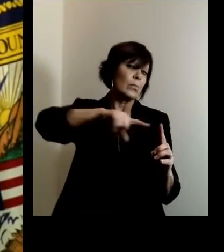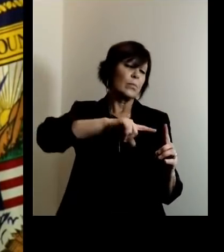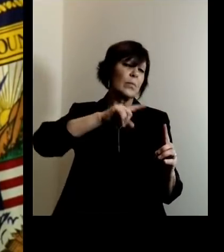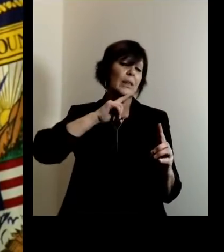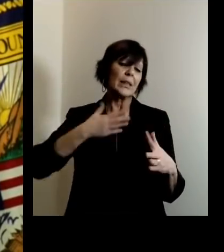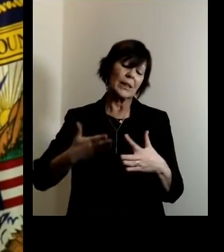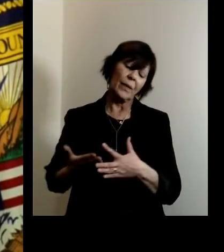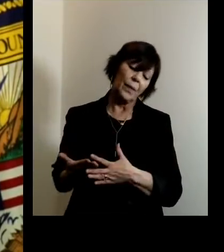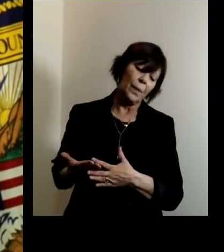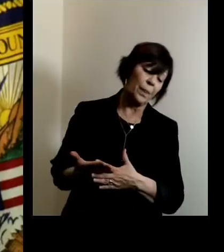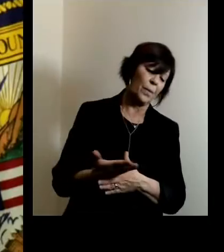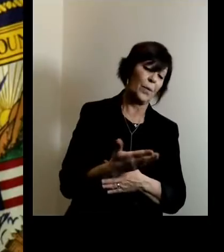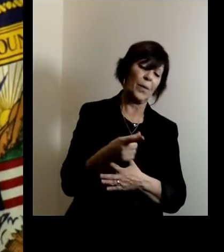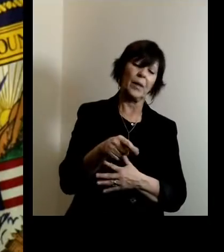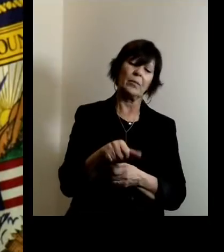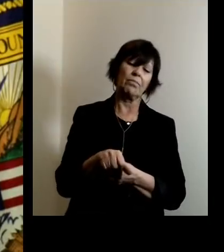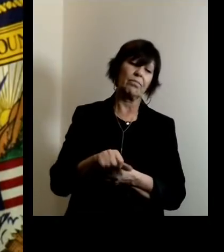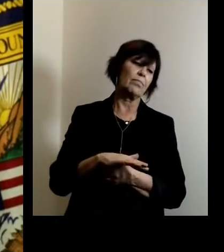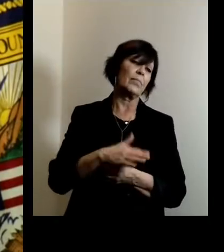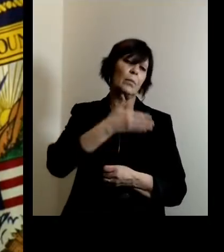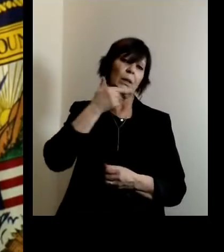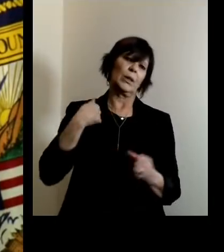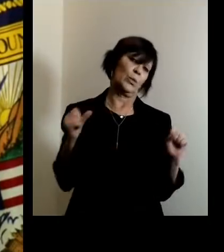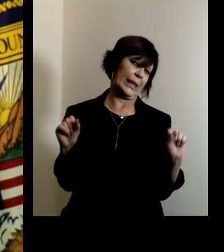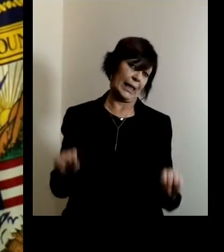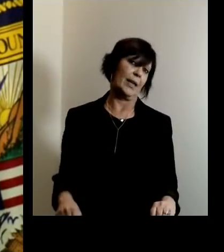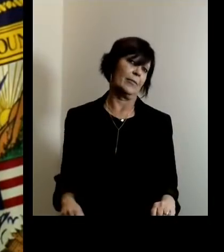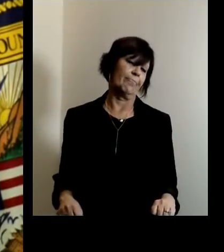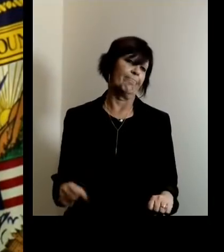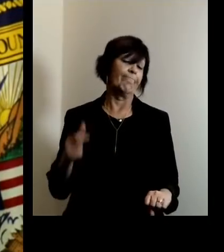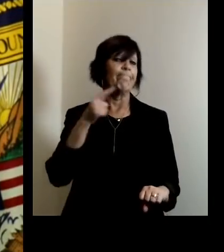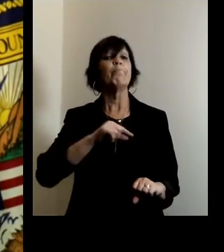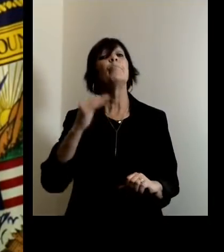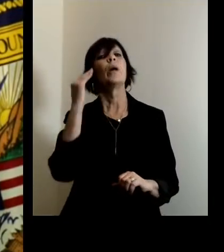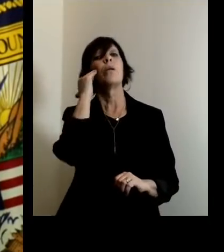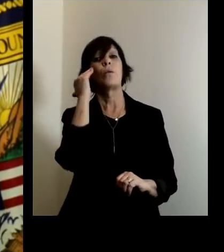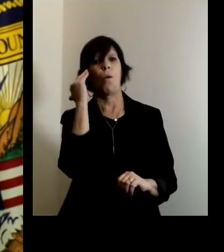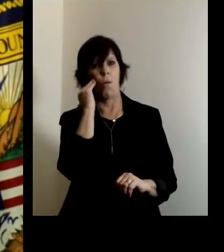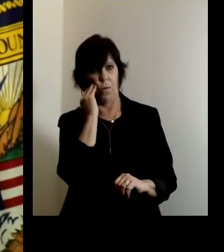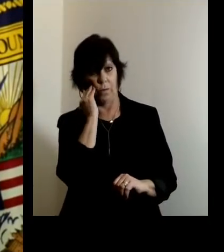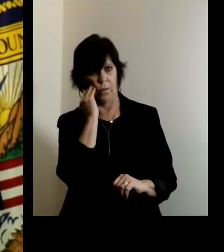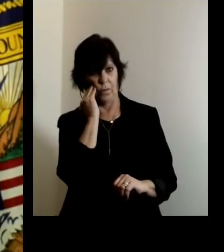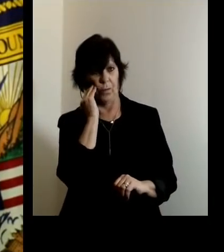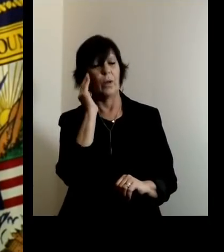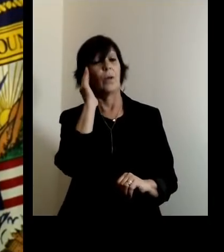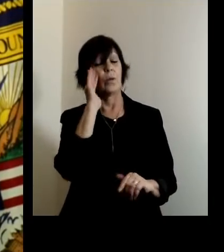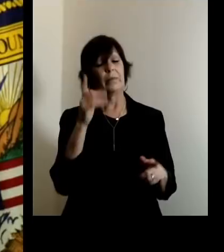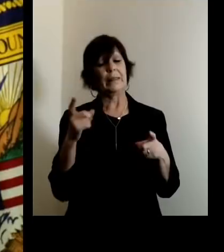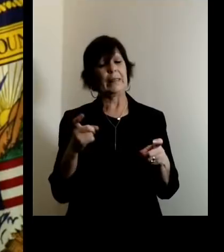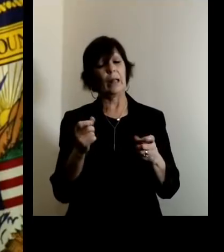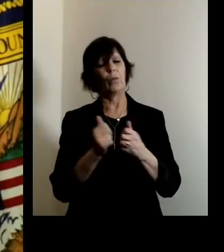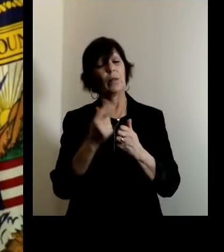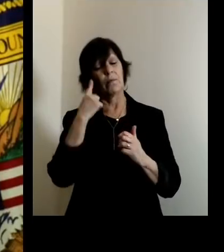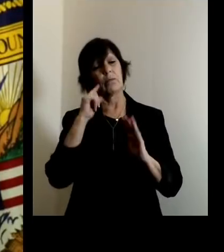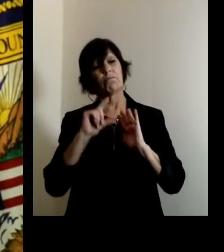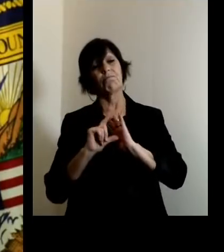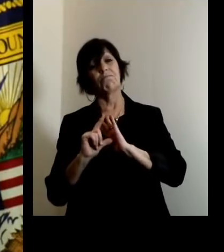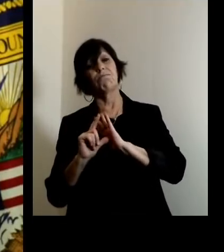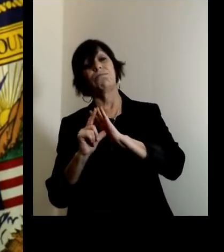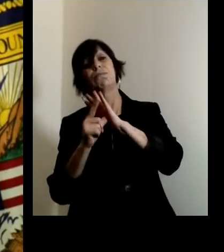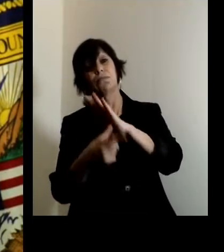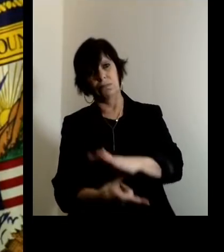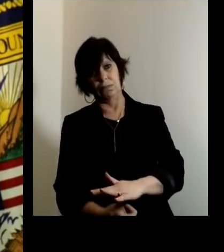this pandemic as best as we possibly can. We know that we're going to be dealing with this for some time in the near